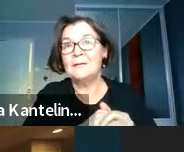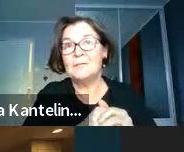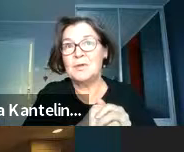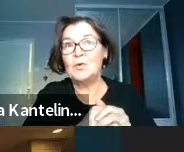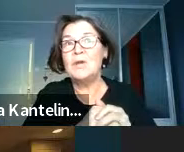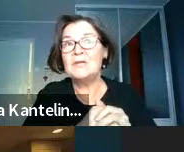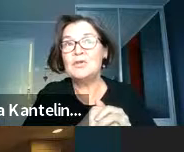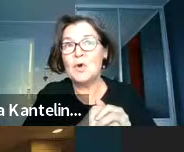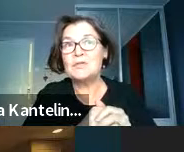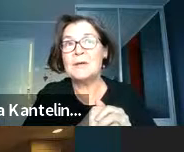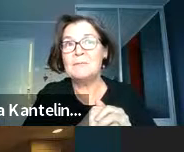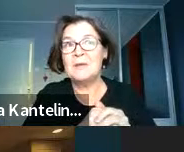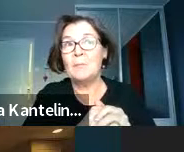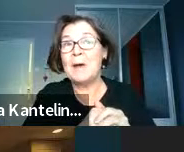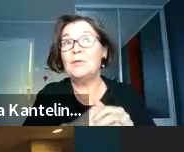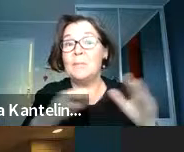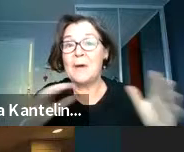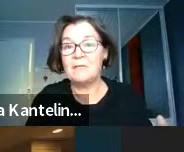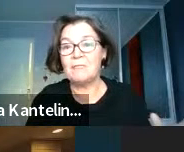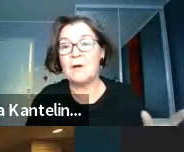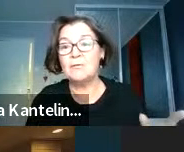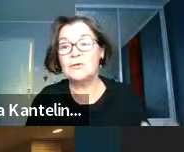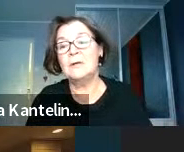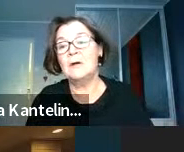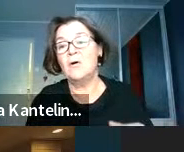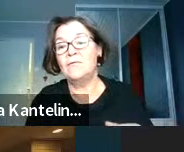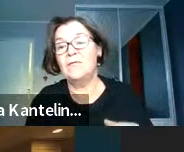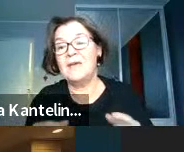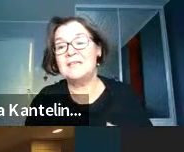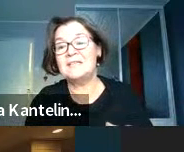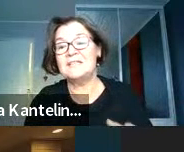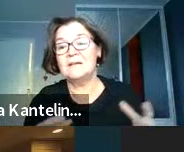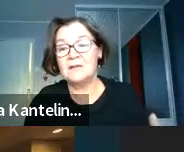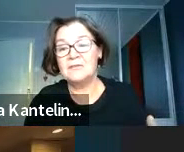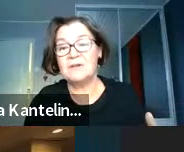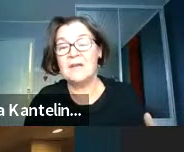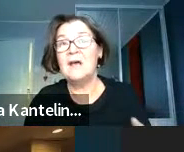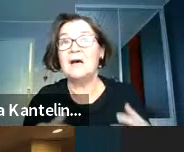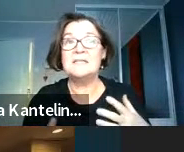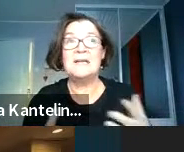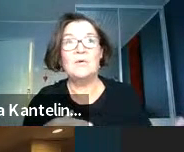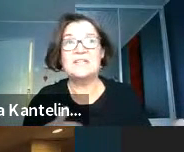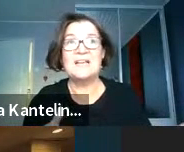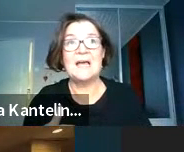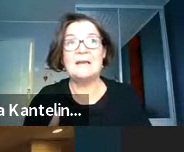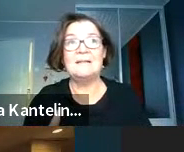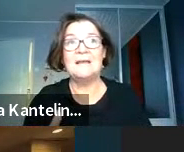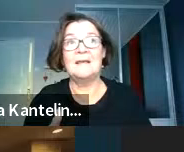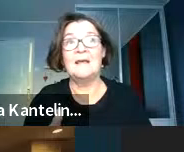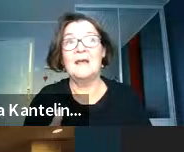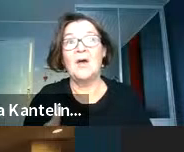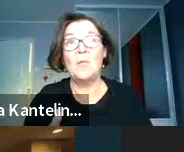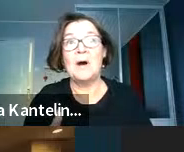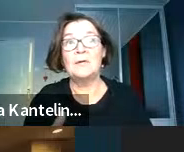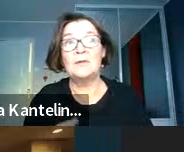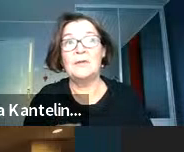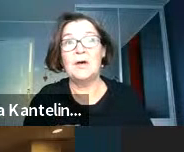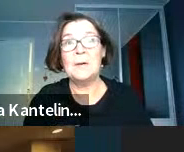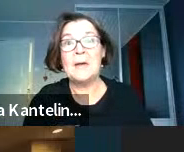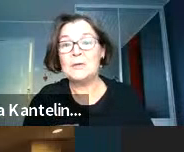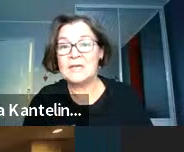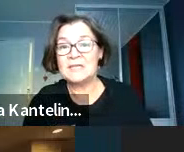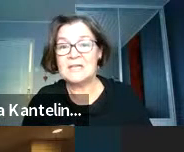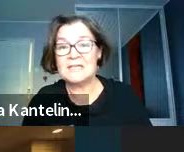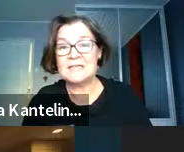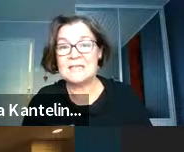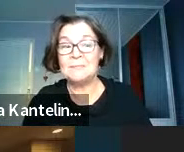that you need to know something about the background of each country until you can say anything about